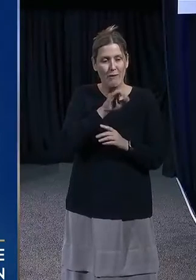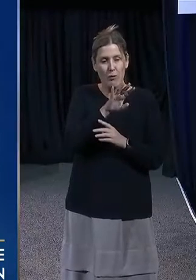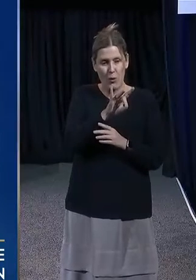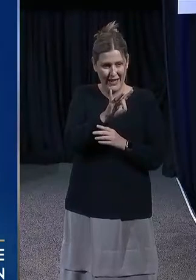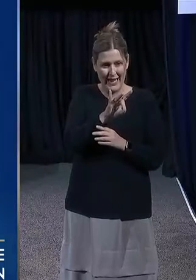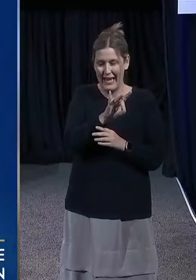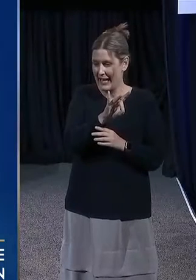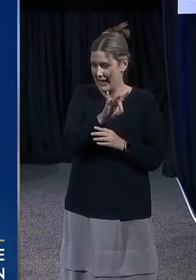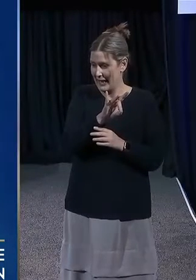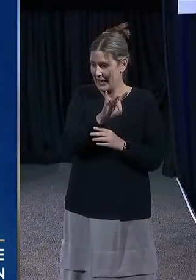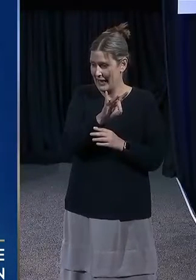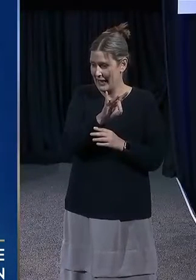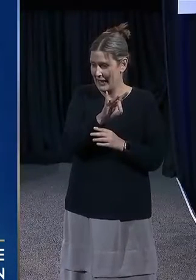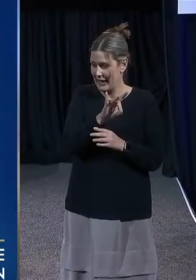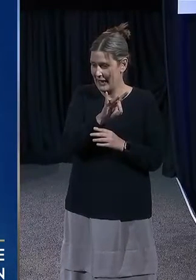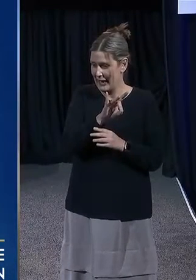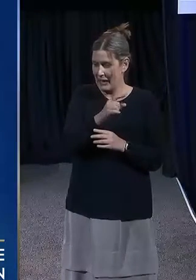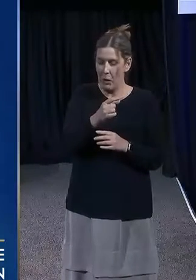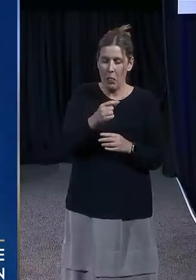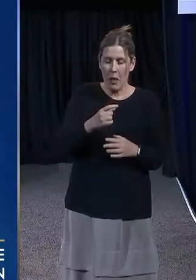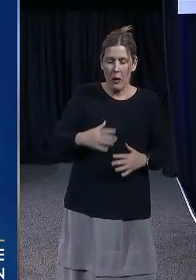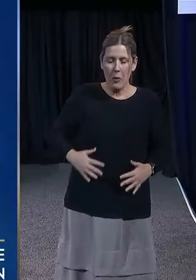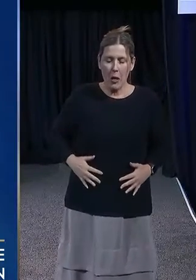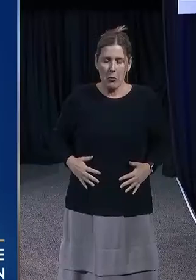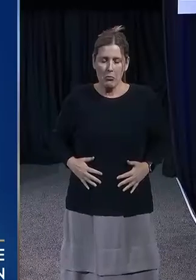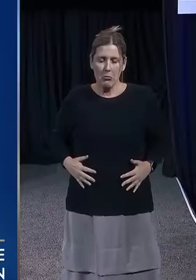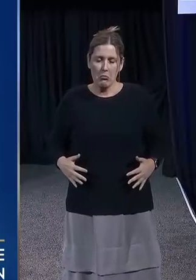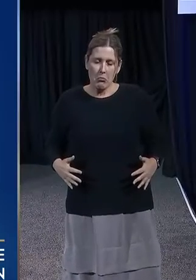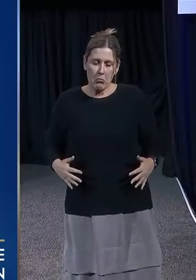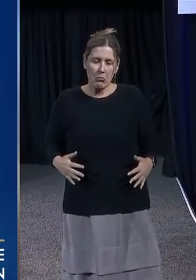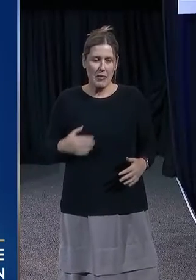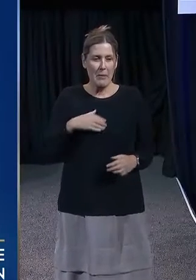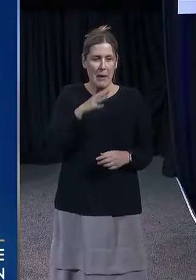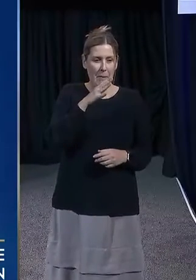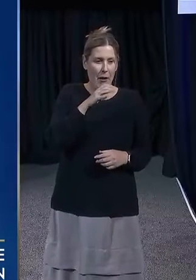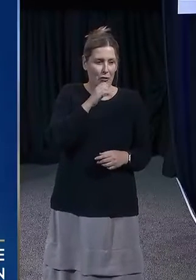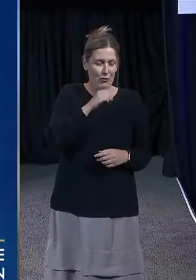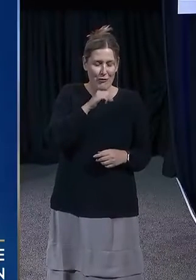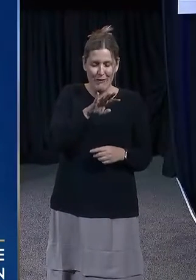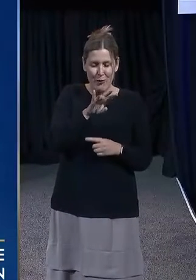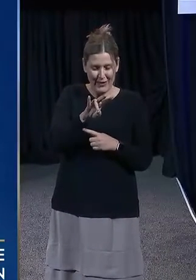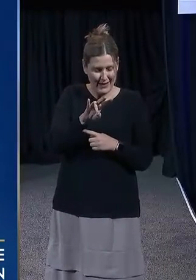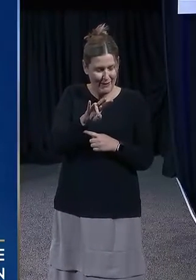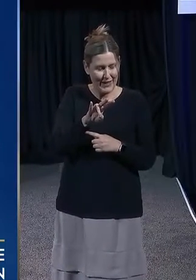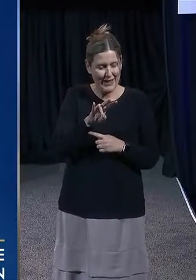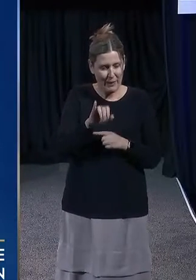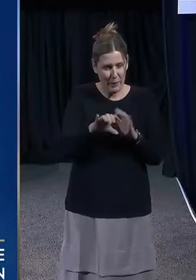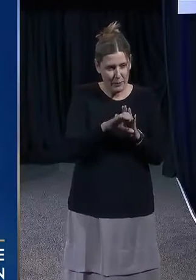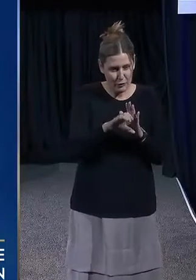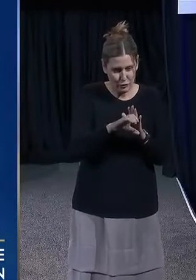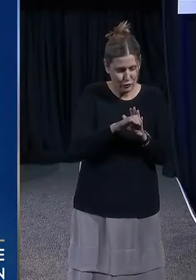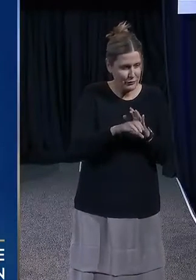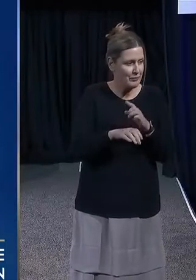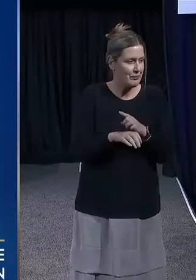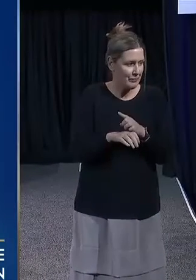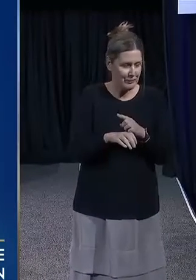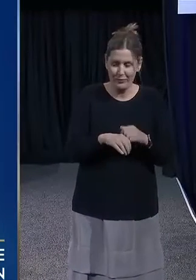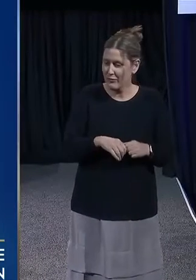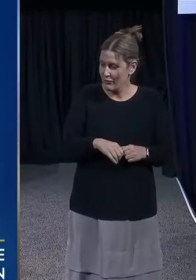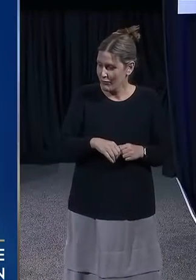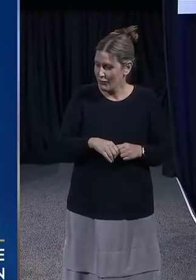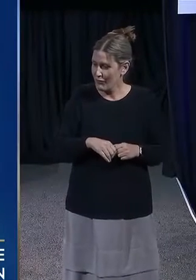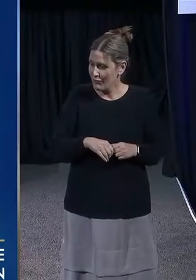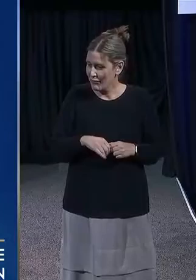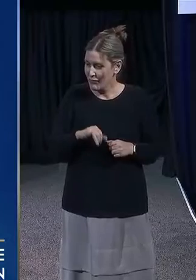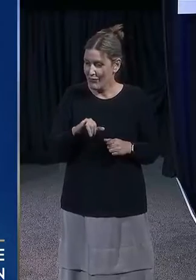a little wide around the middle. My mother is 47 in this picture. The next year,